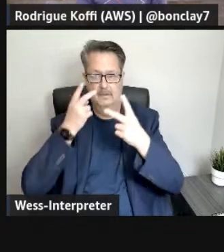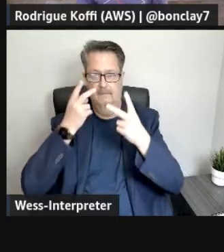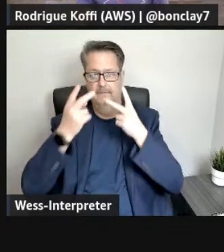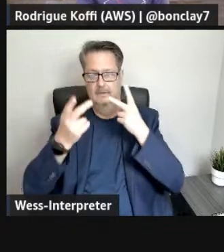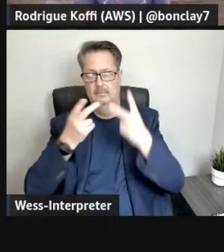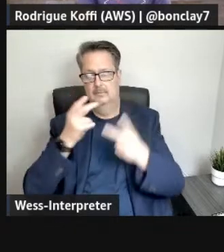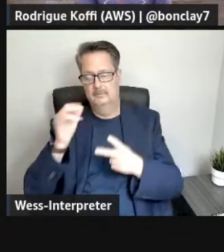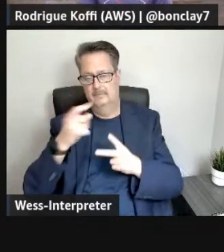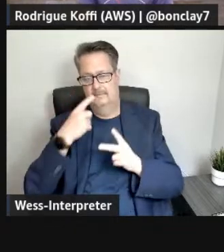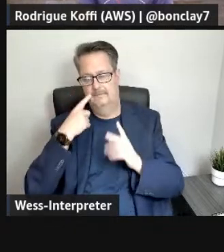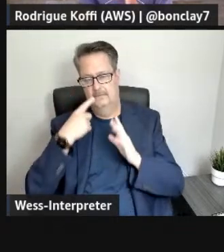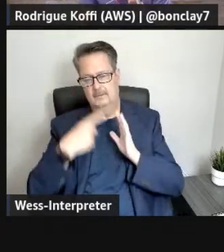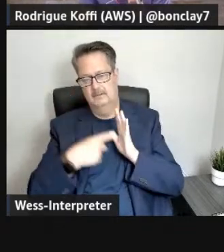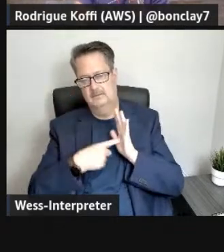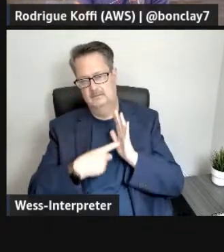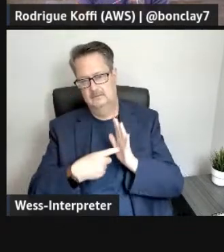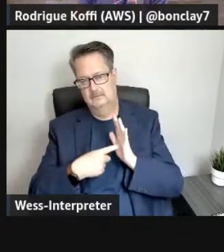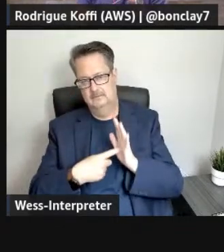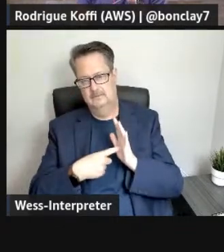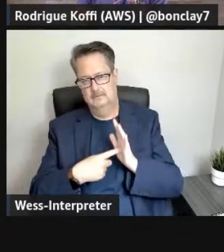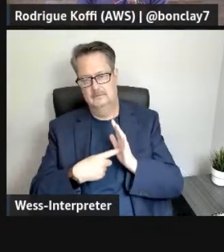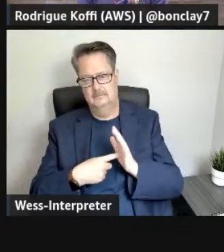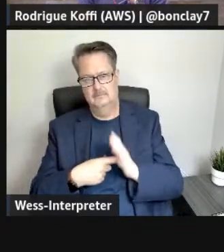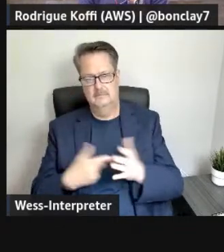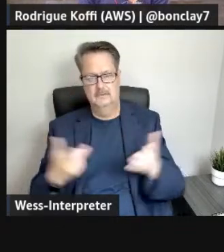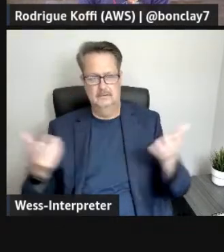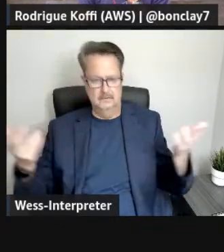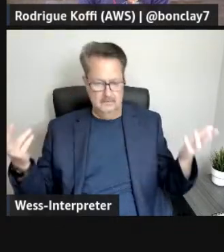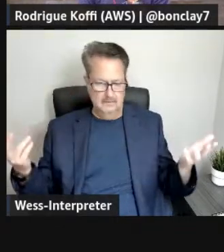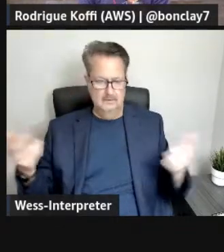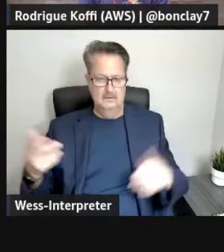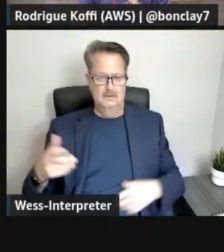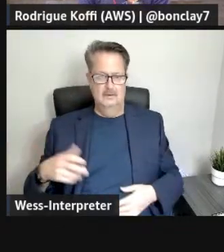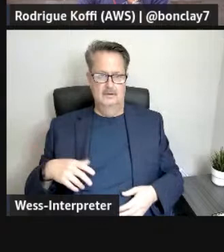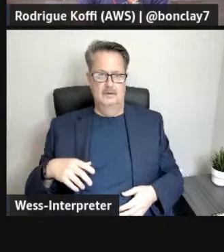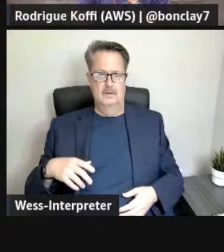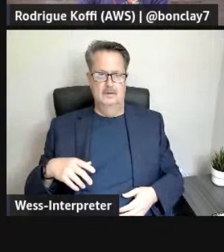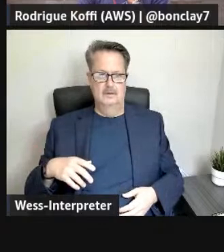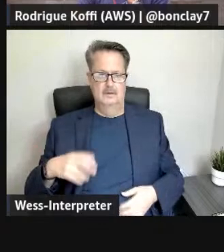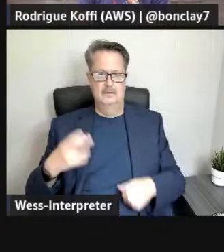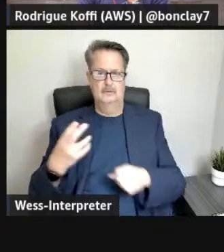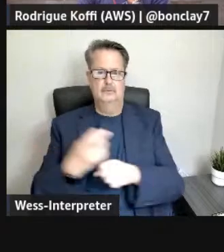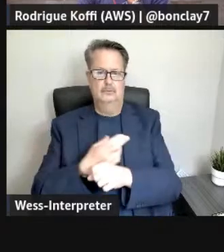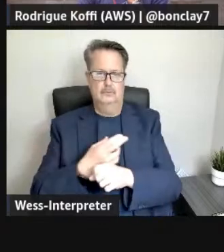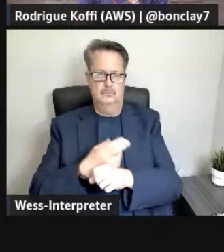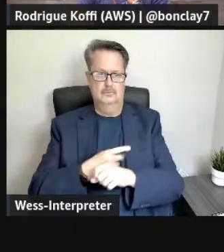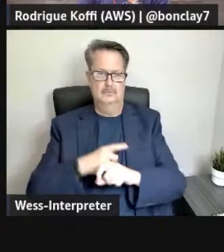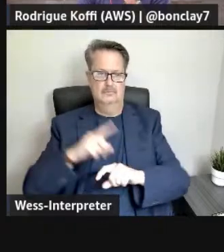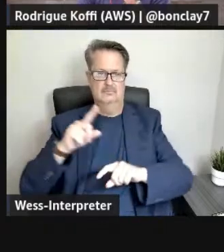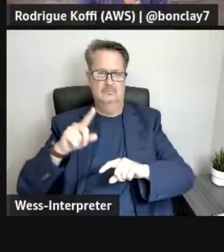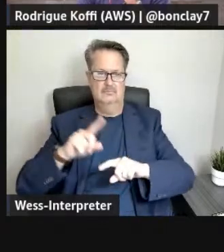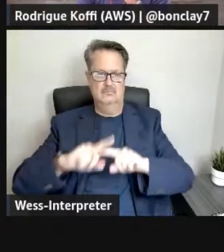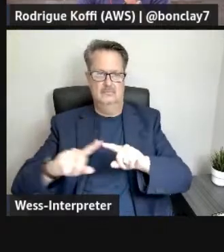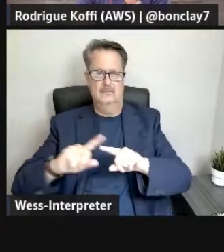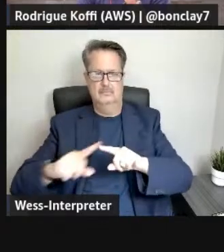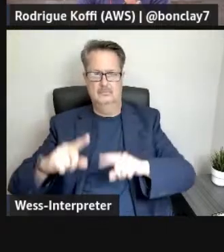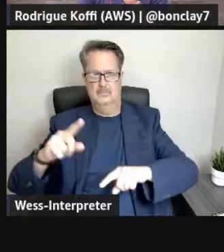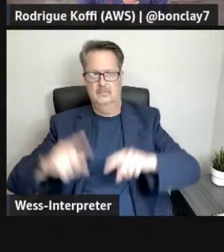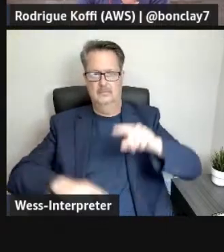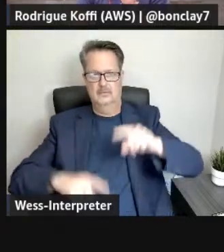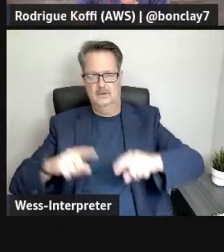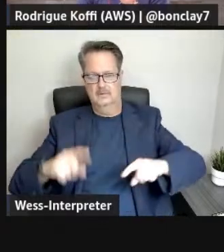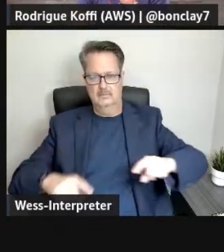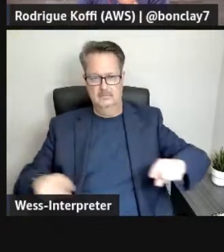an example of a managed Prometheus service where you simply have to deploy multiple replicas of the collector, and you can add a common label